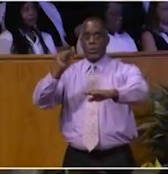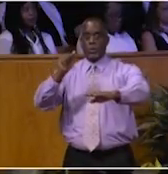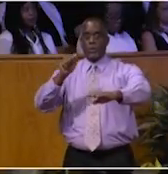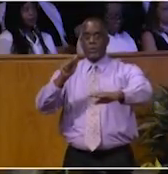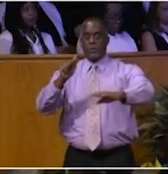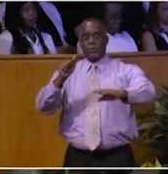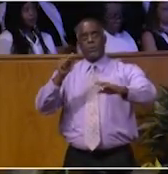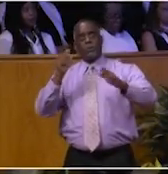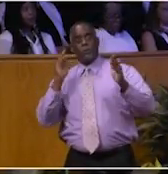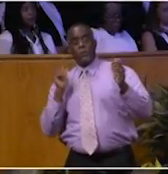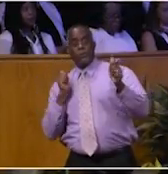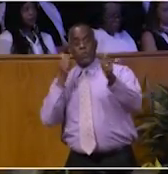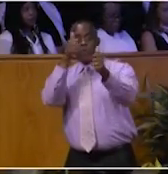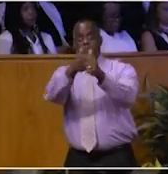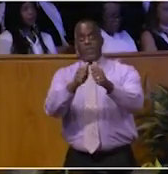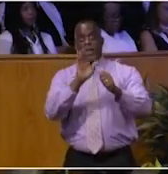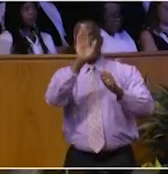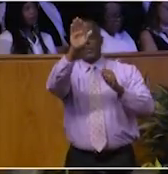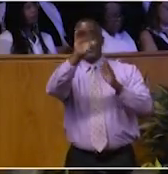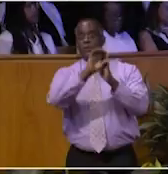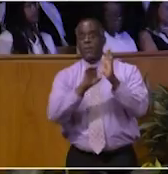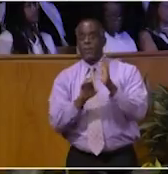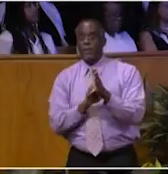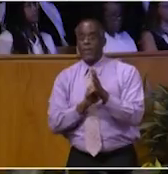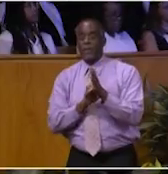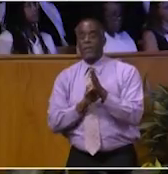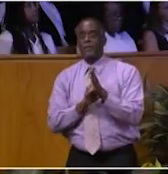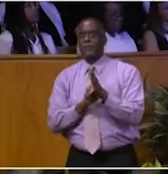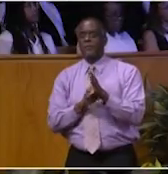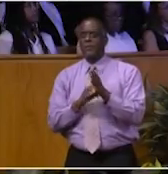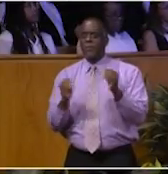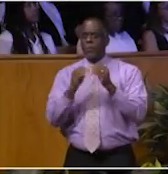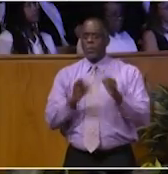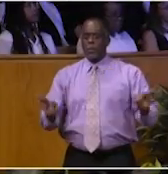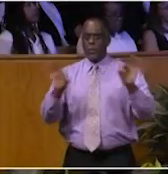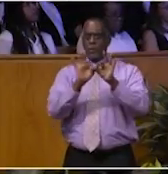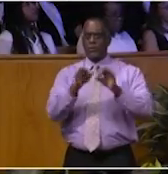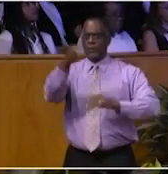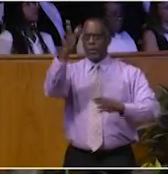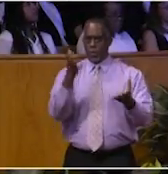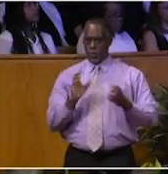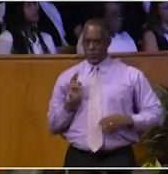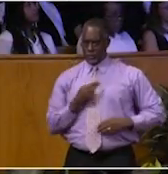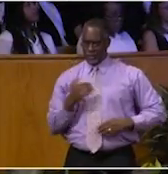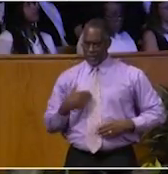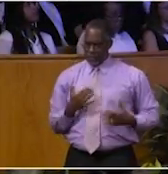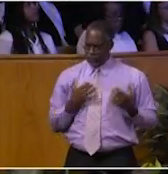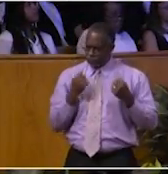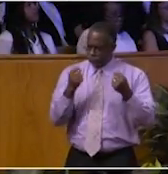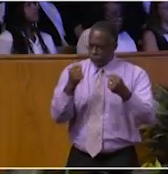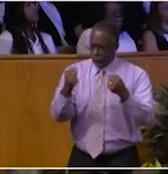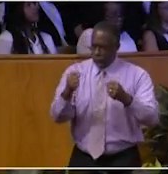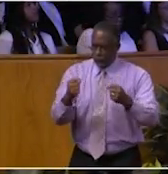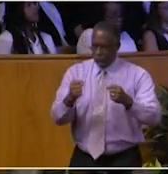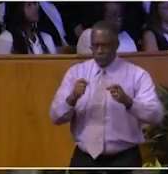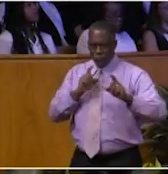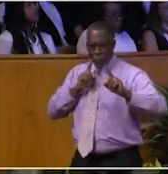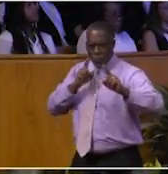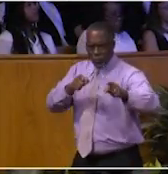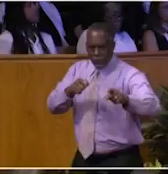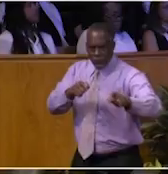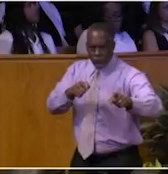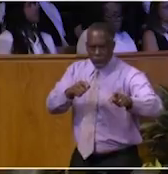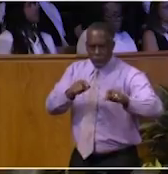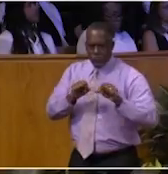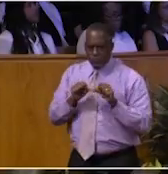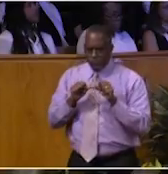his command. But most important, he wants us to have courage, a charge to keep I